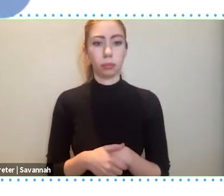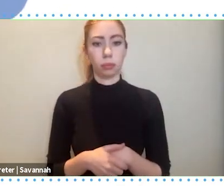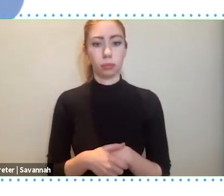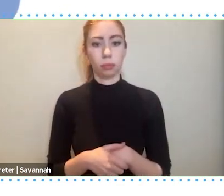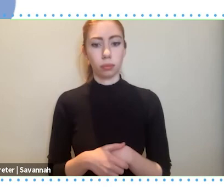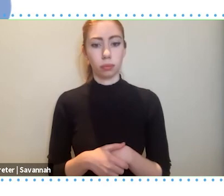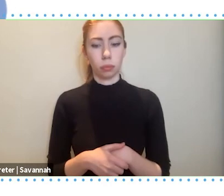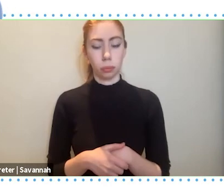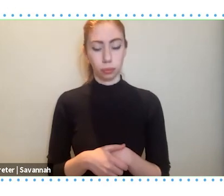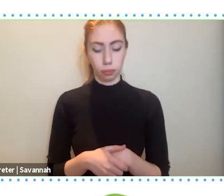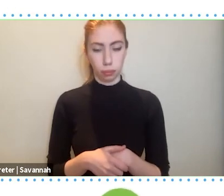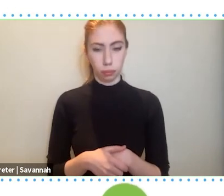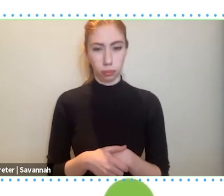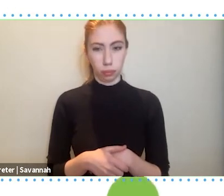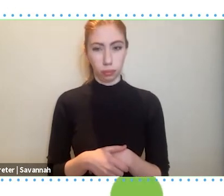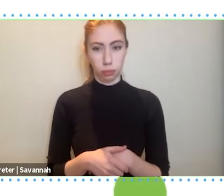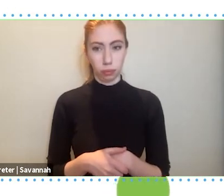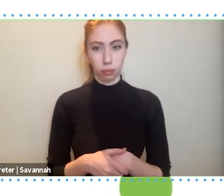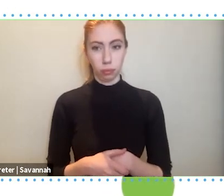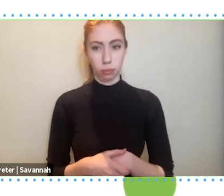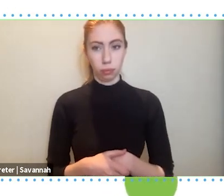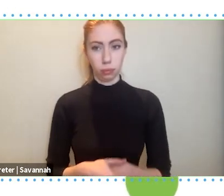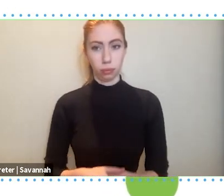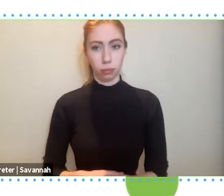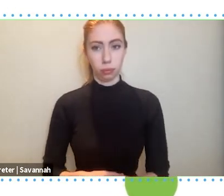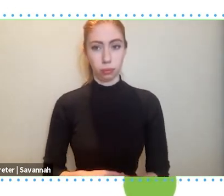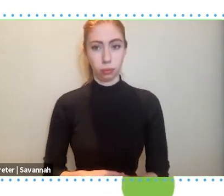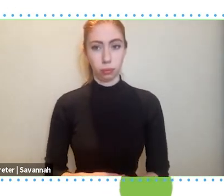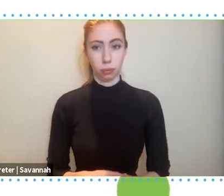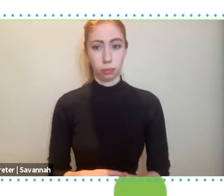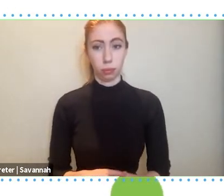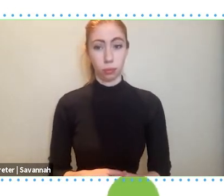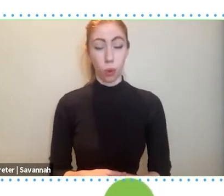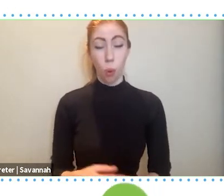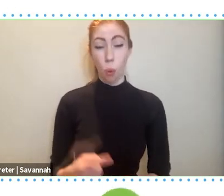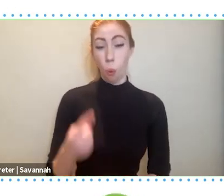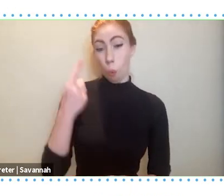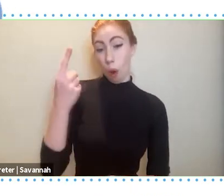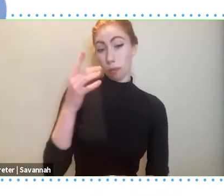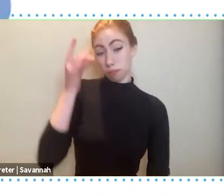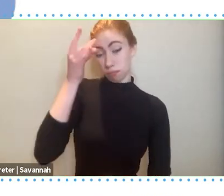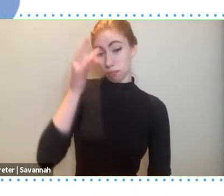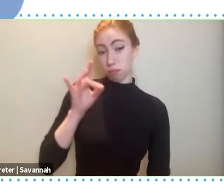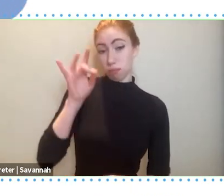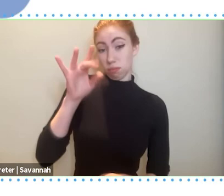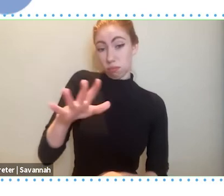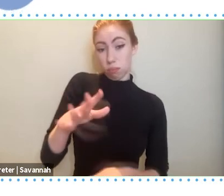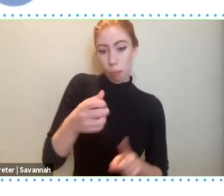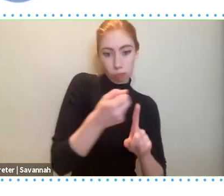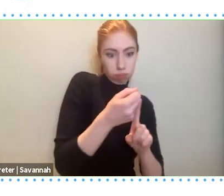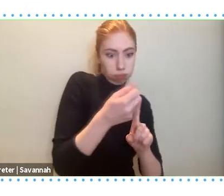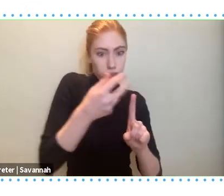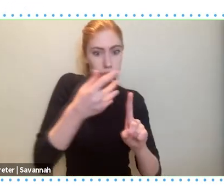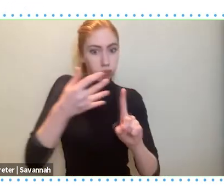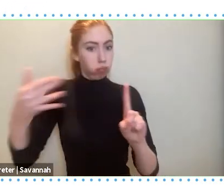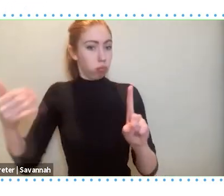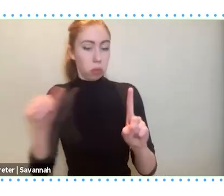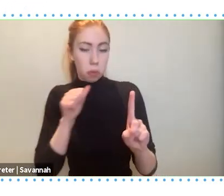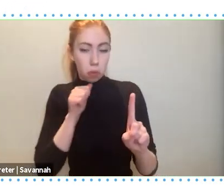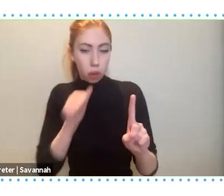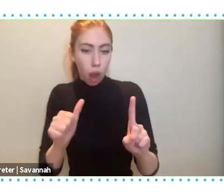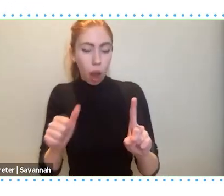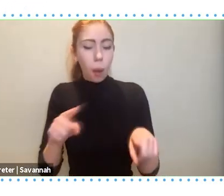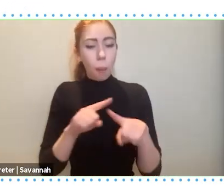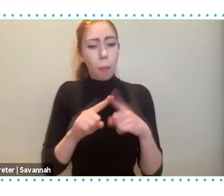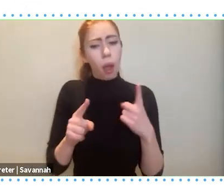One key thing that we're not really going to talk about today, but it is a pretty, I think, provocative idea, is this tension between board